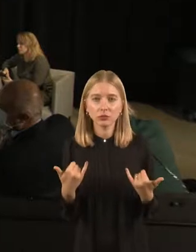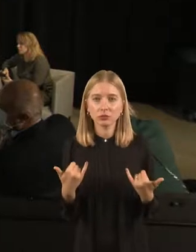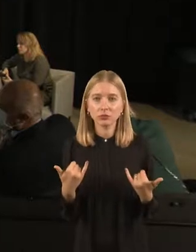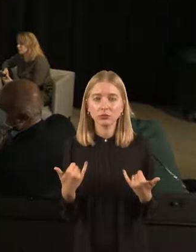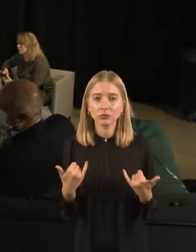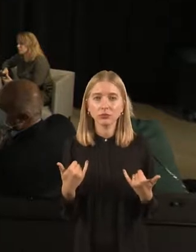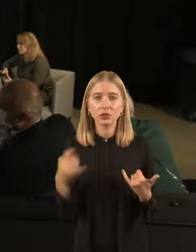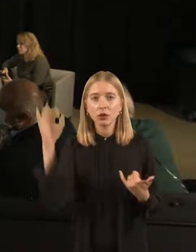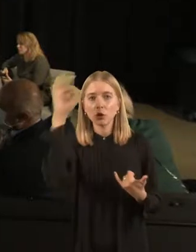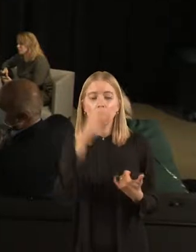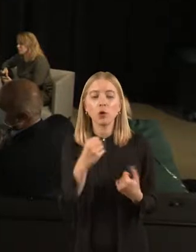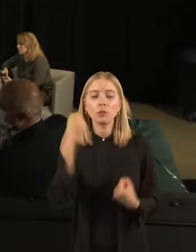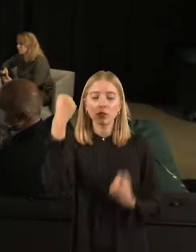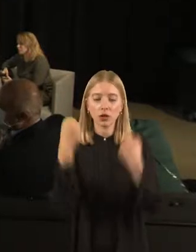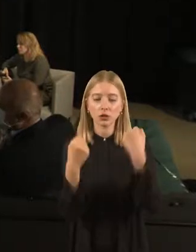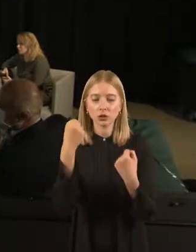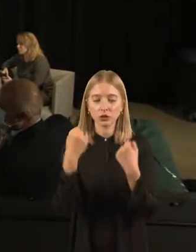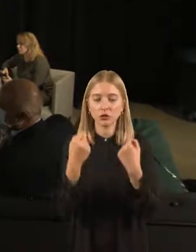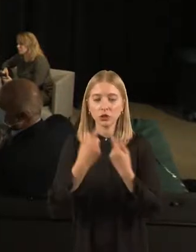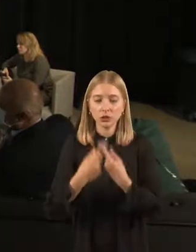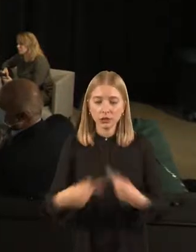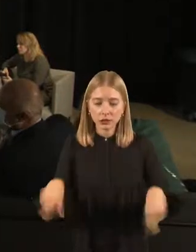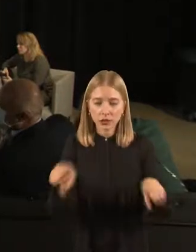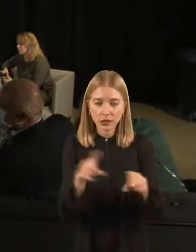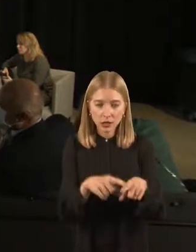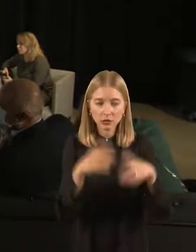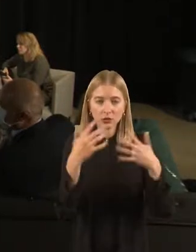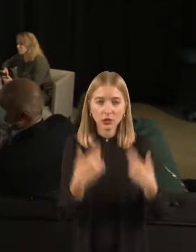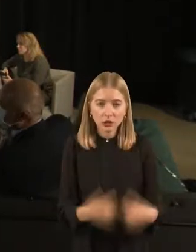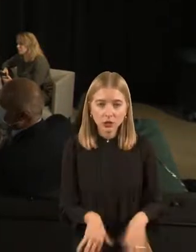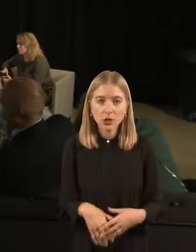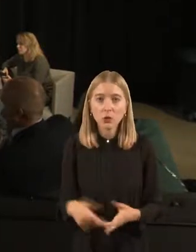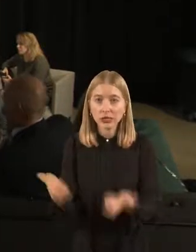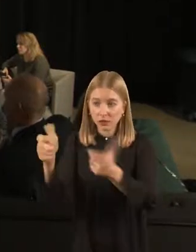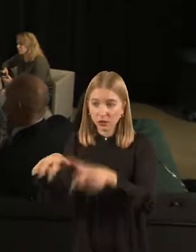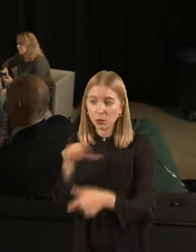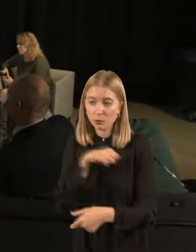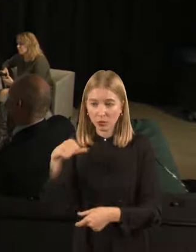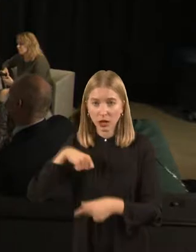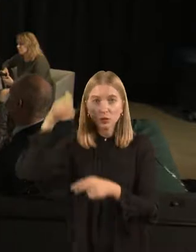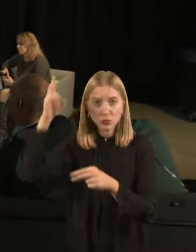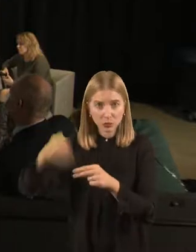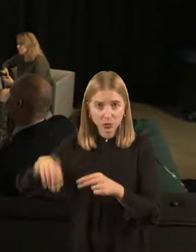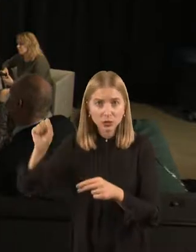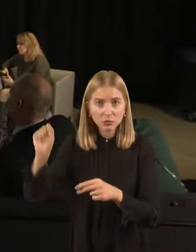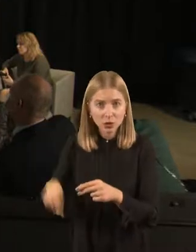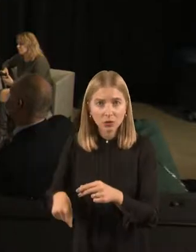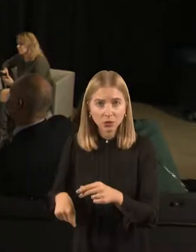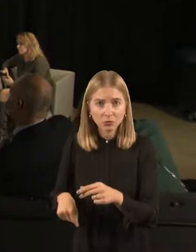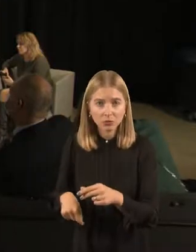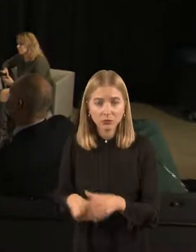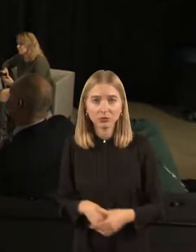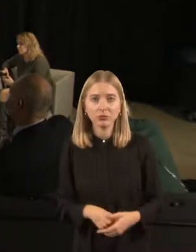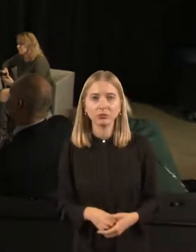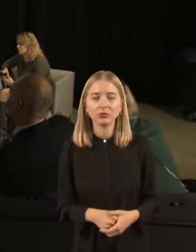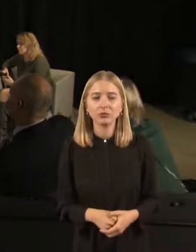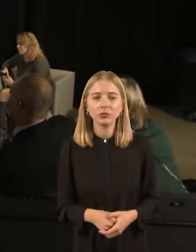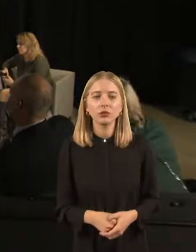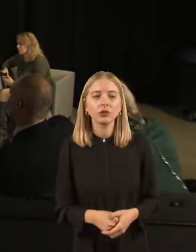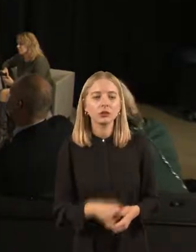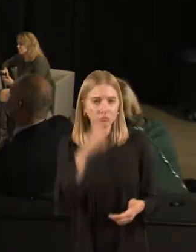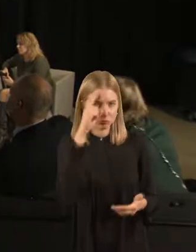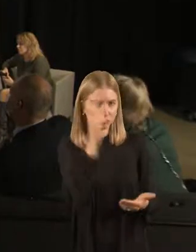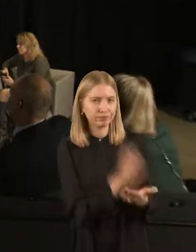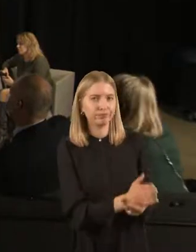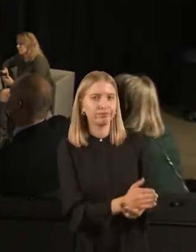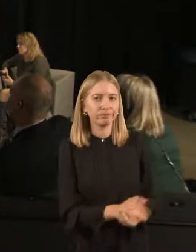that all issues related to public transport can be solved by the local government.